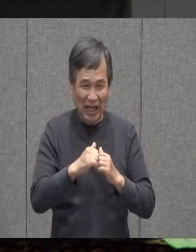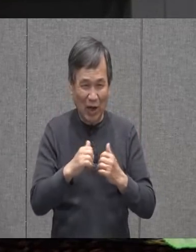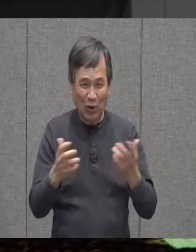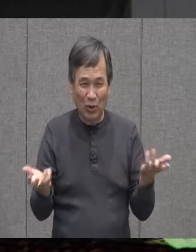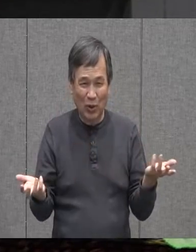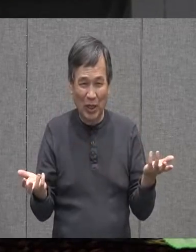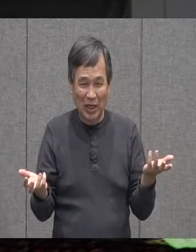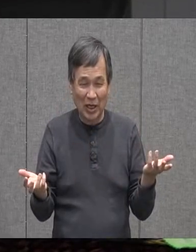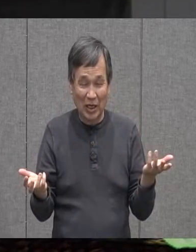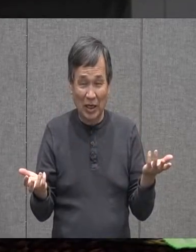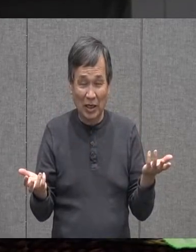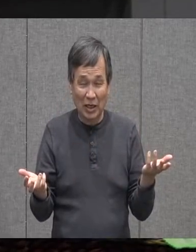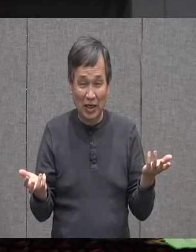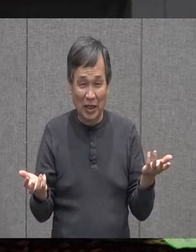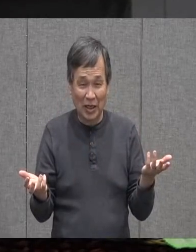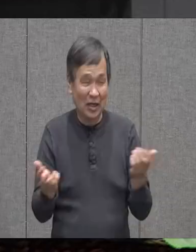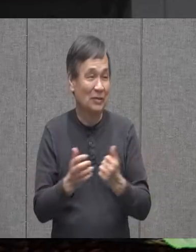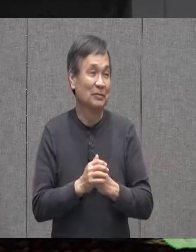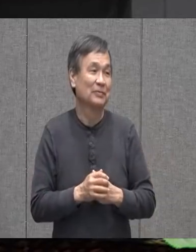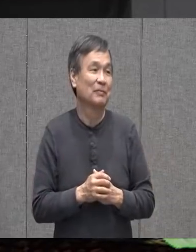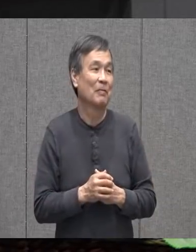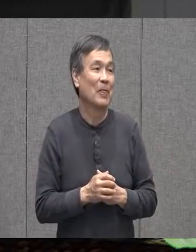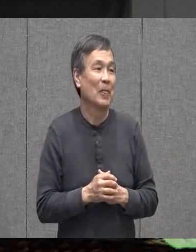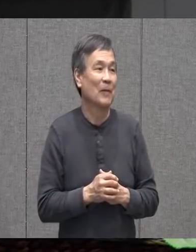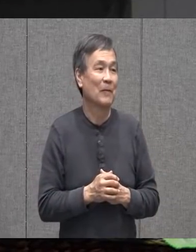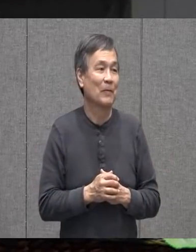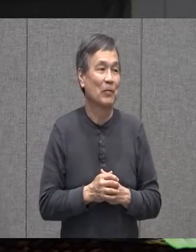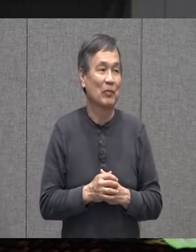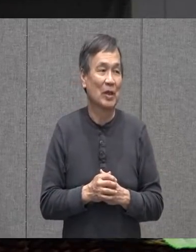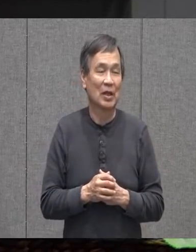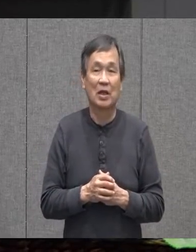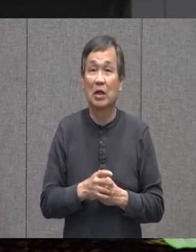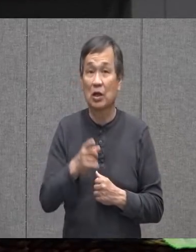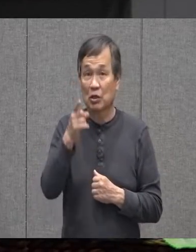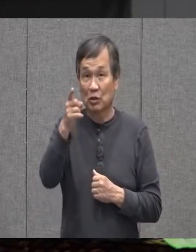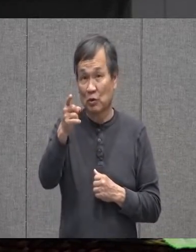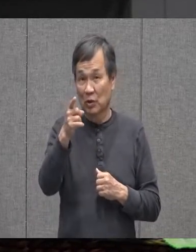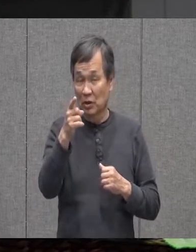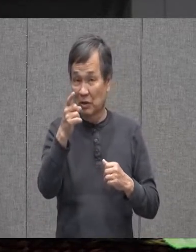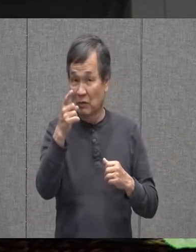many and get close? Do you have a way that you might think about it?